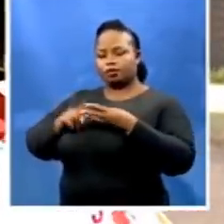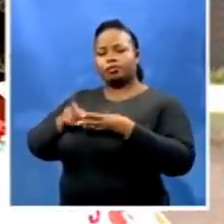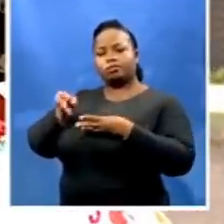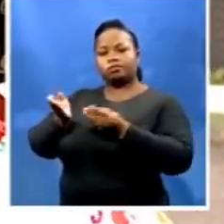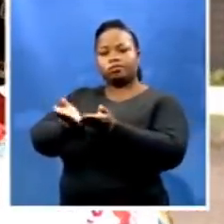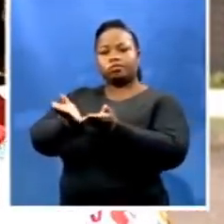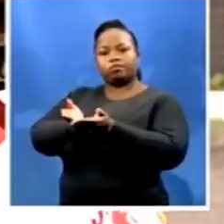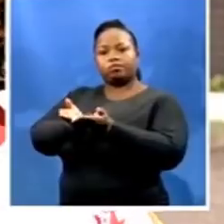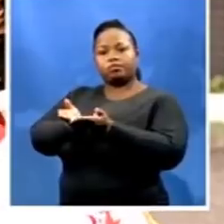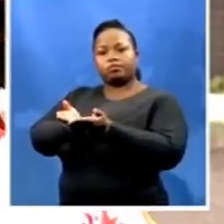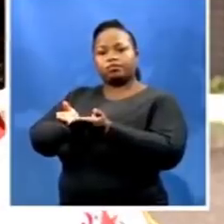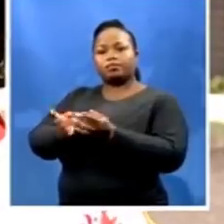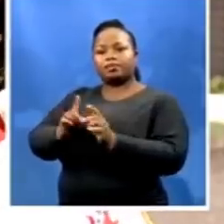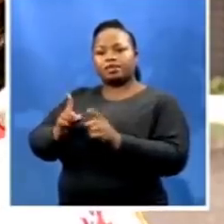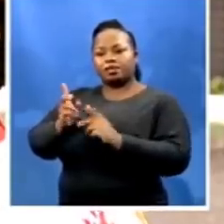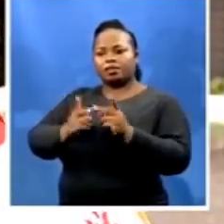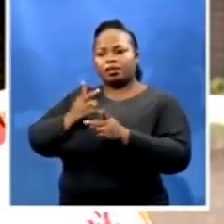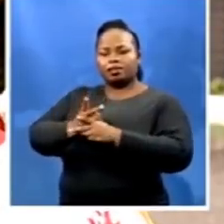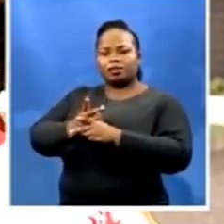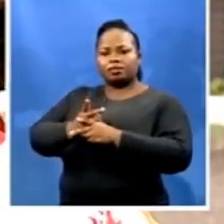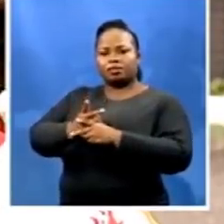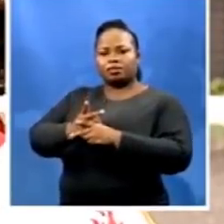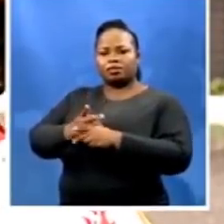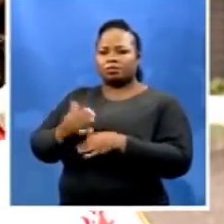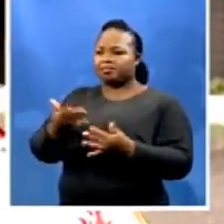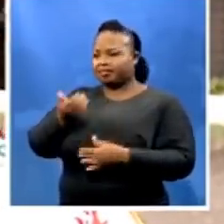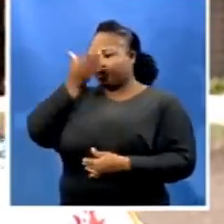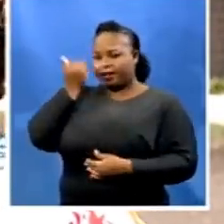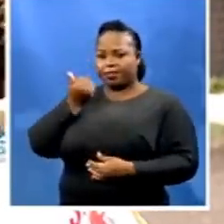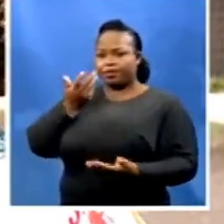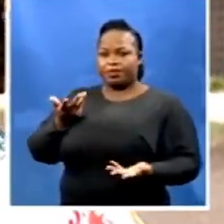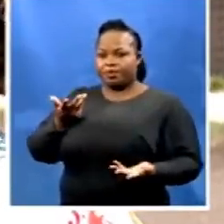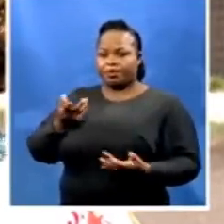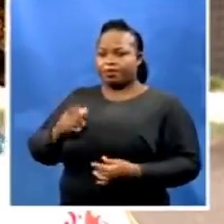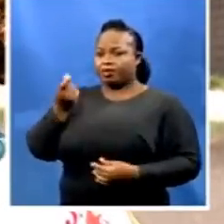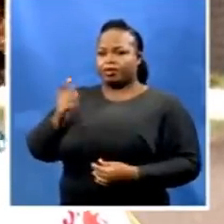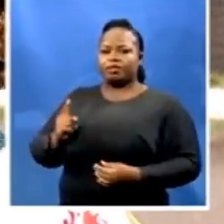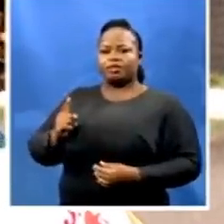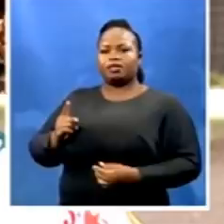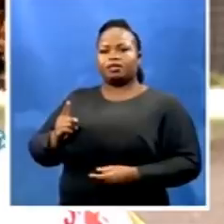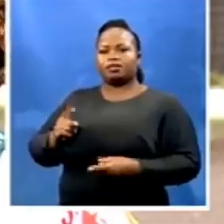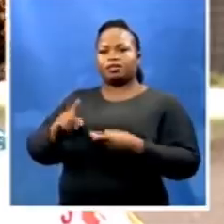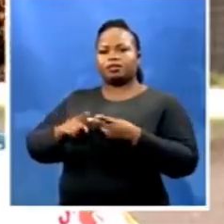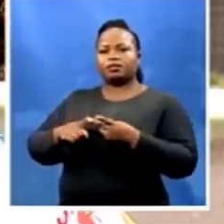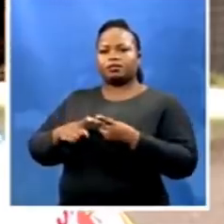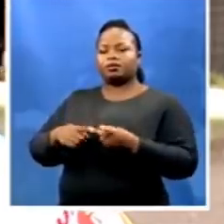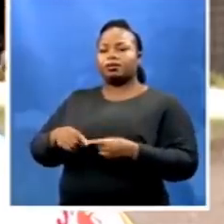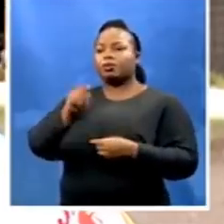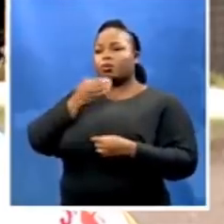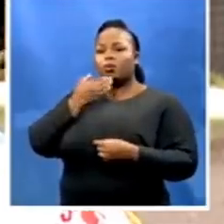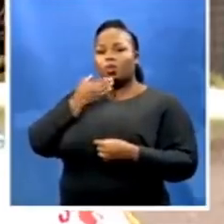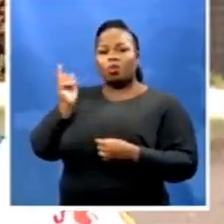bama security abazi ukuthi wakufanele bebenze kanjani ngoba labantu ababezonza lento babezo destroy isikole